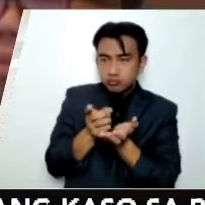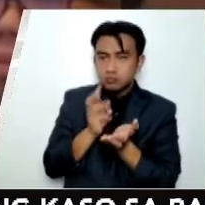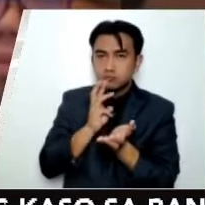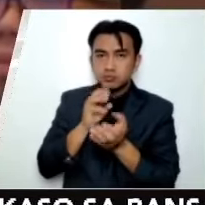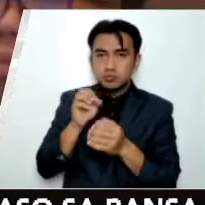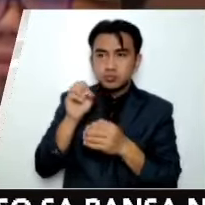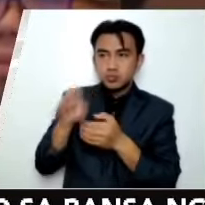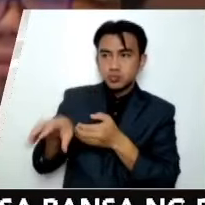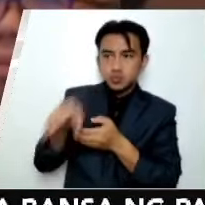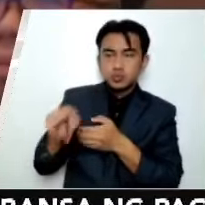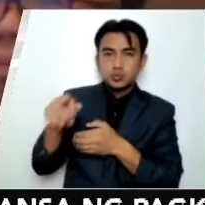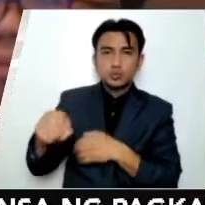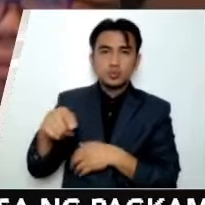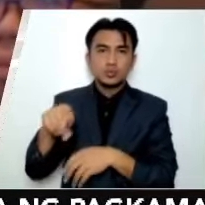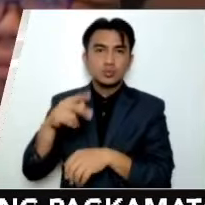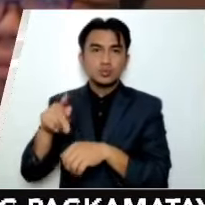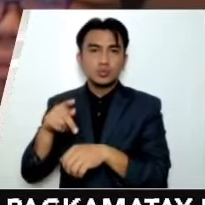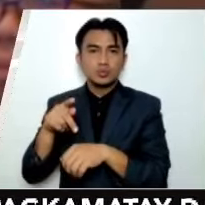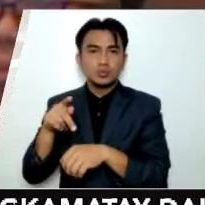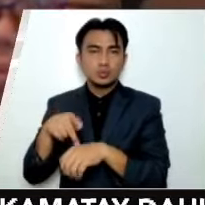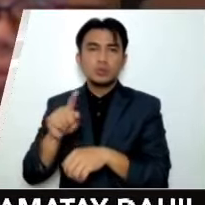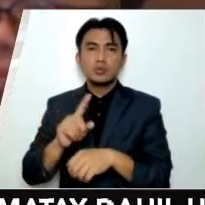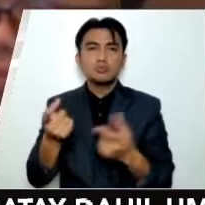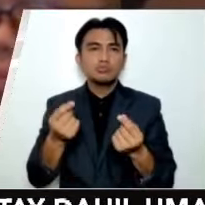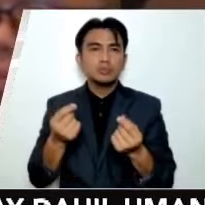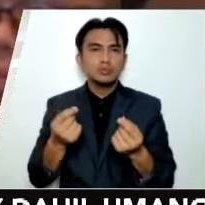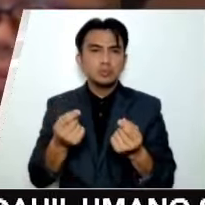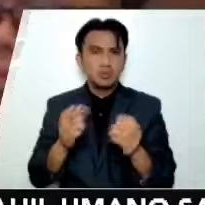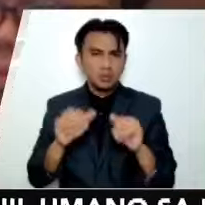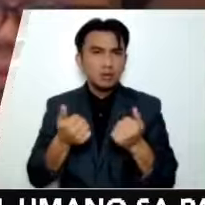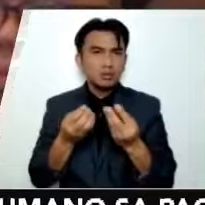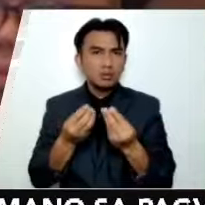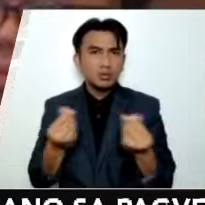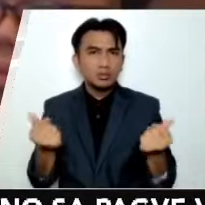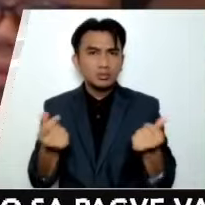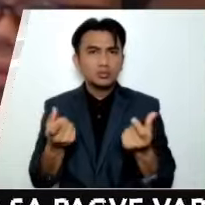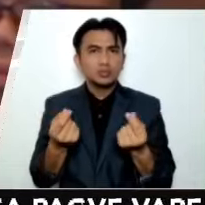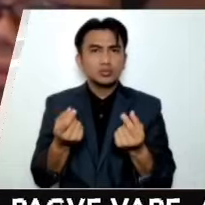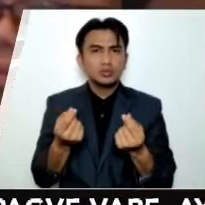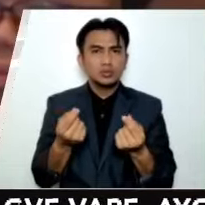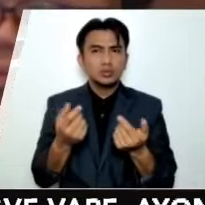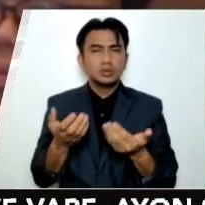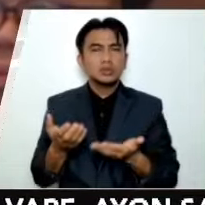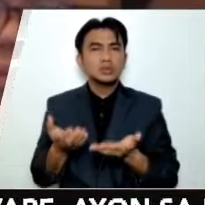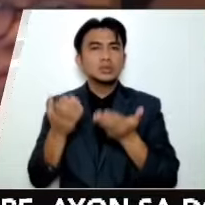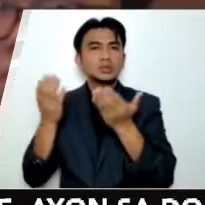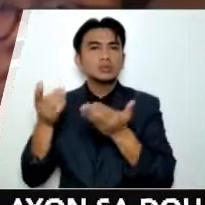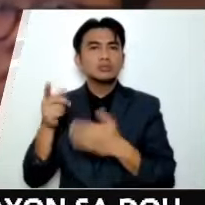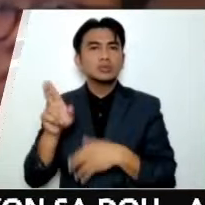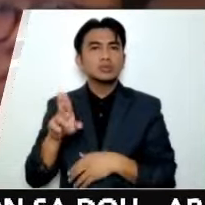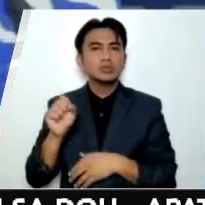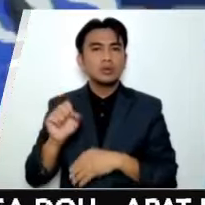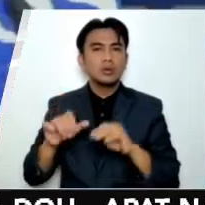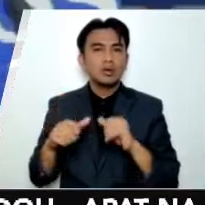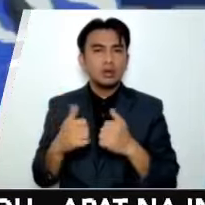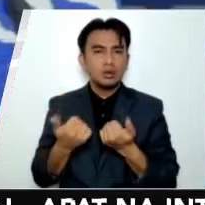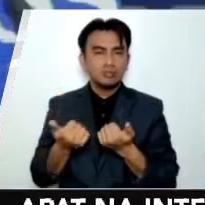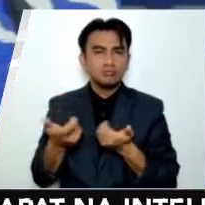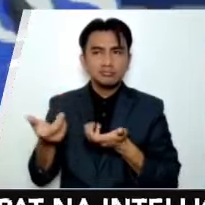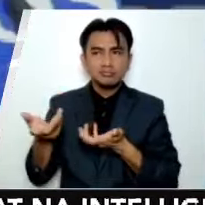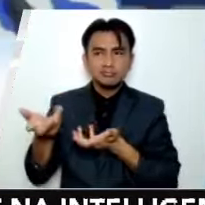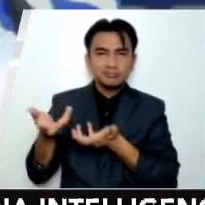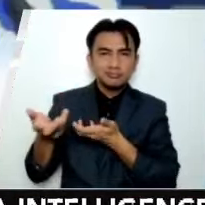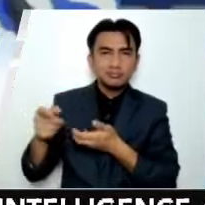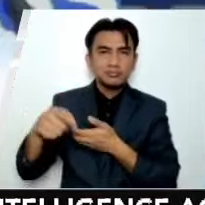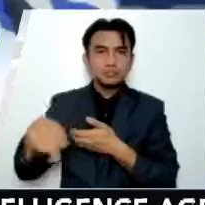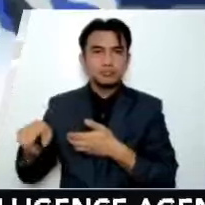of what are the actions that would trigger a request from Manila to Washington to invoke the U.S.-Philippines Mutual Defense Treaty? Not only